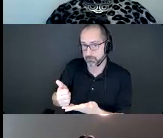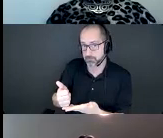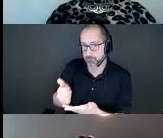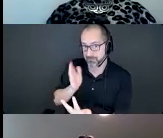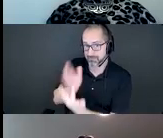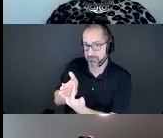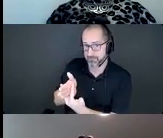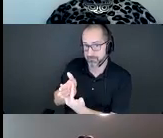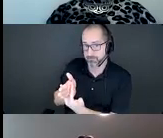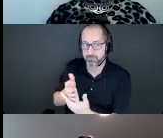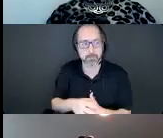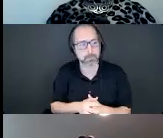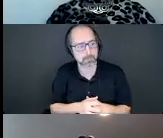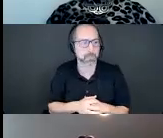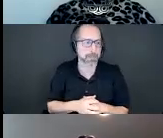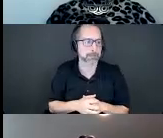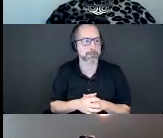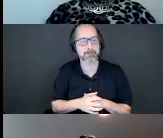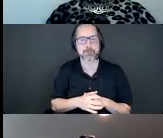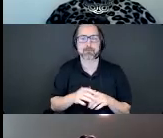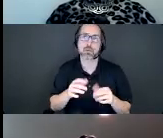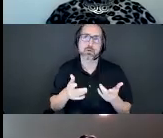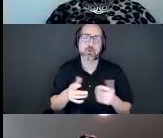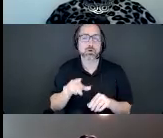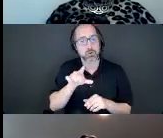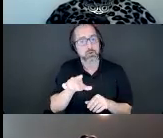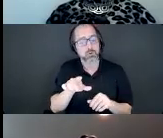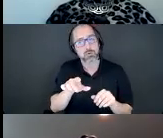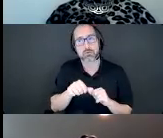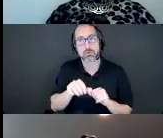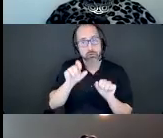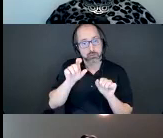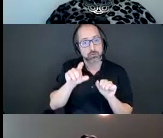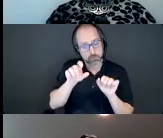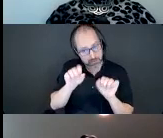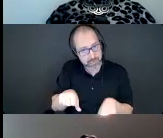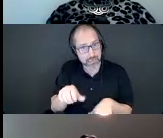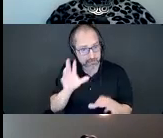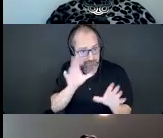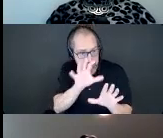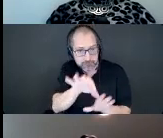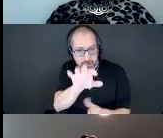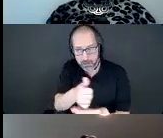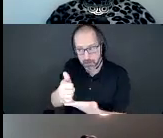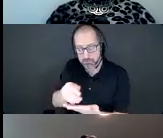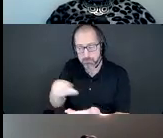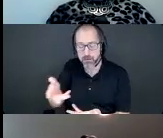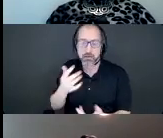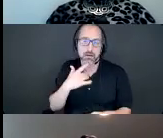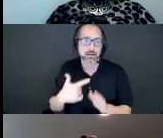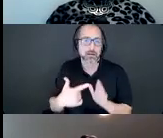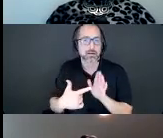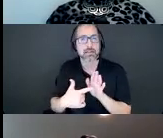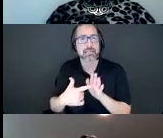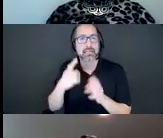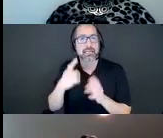Can you get them help? I mean, certainly as a substitute, if there was a